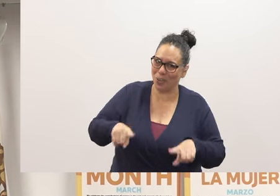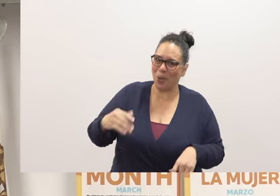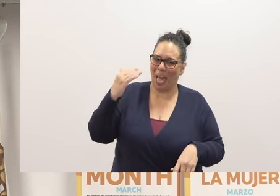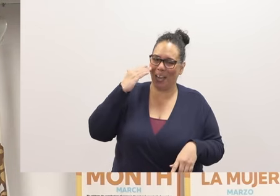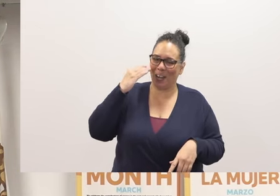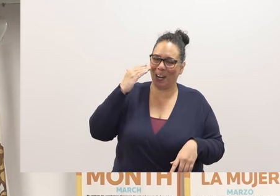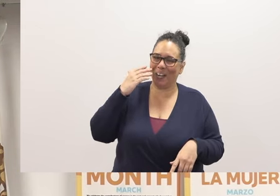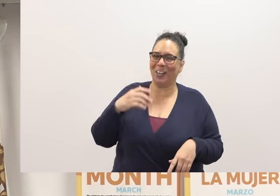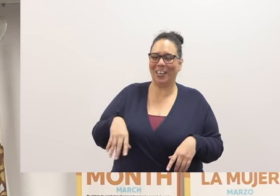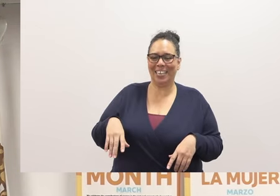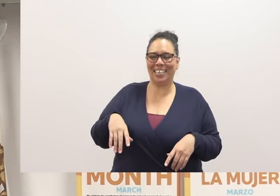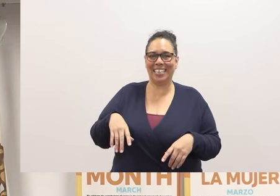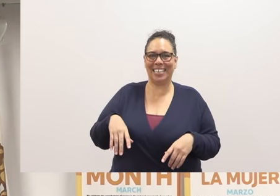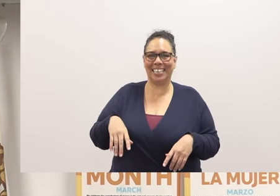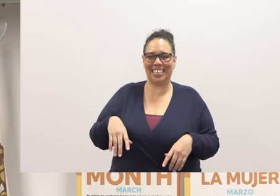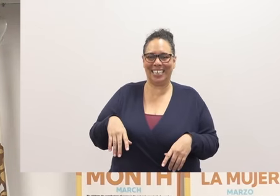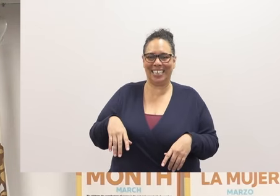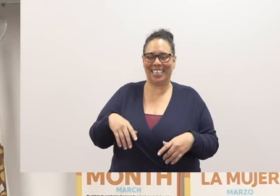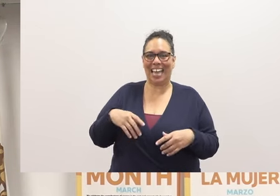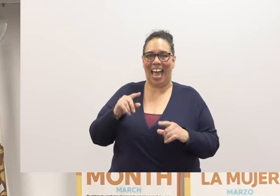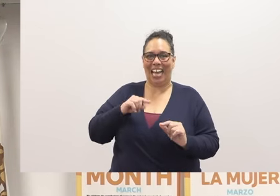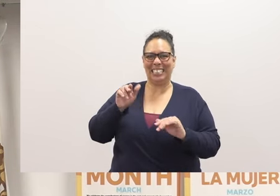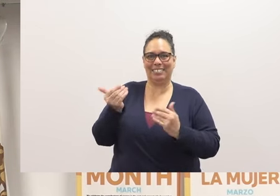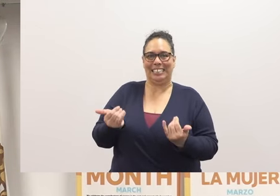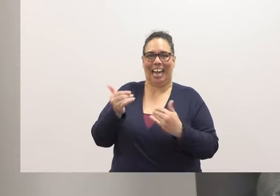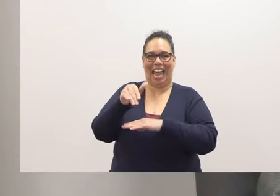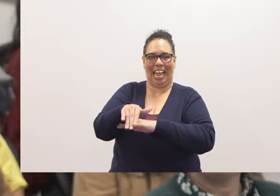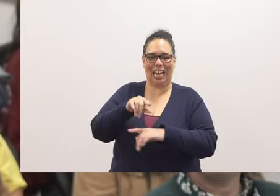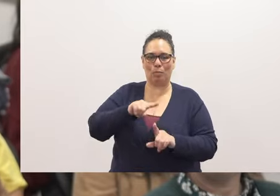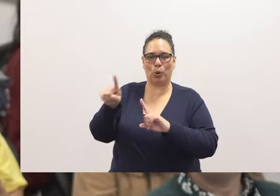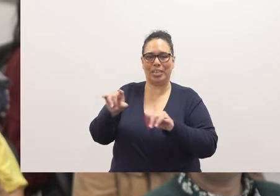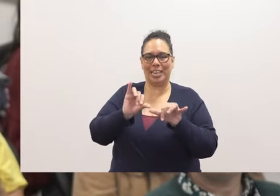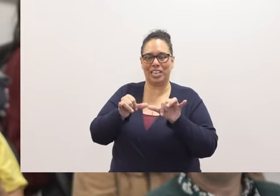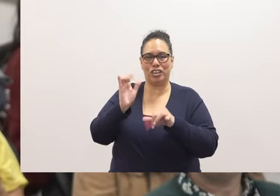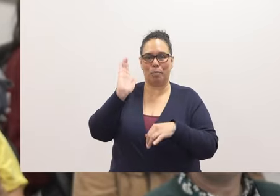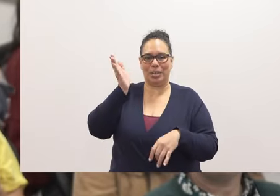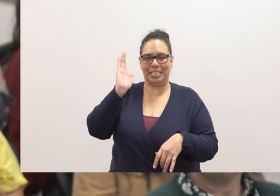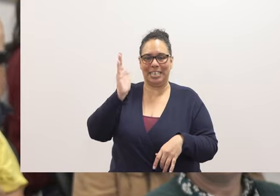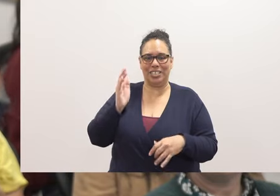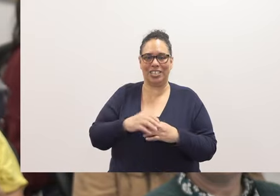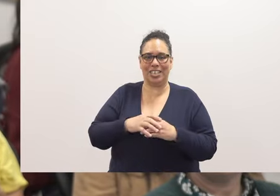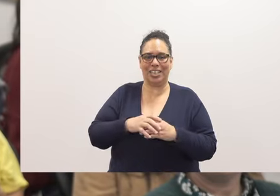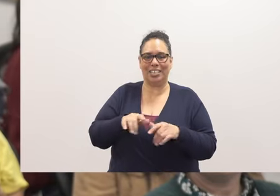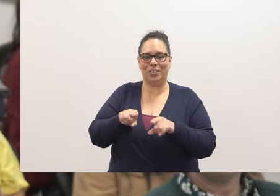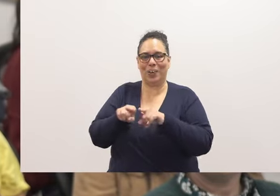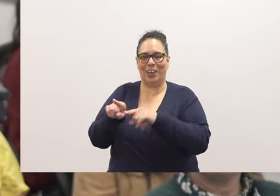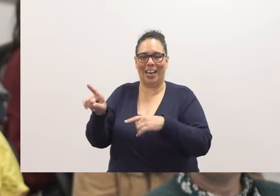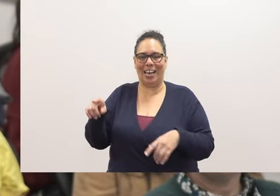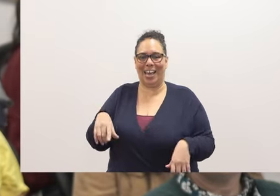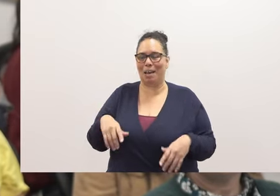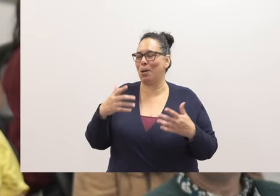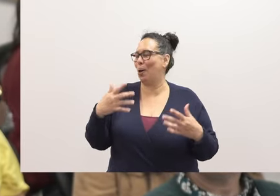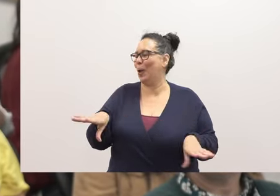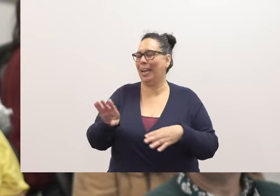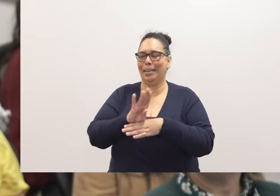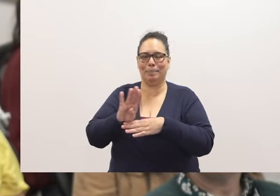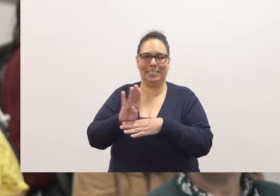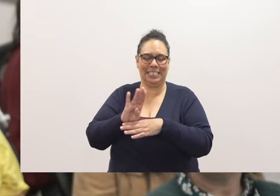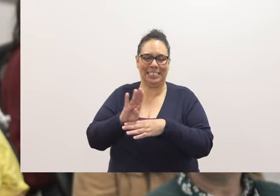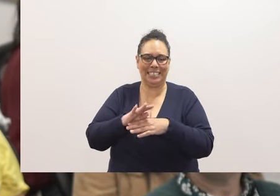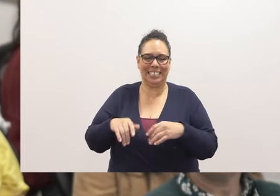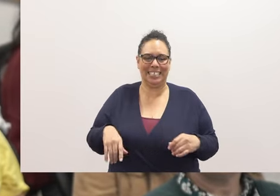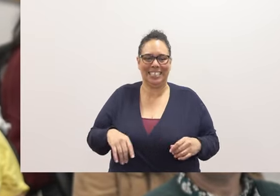because tonight I'm actually going to the engineering presentation tonight as well. So I'm already busy. I